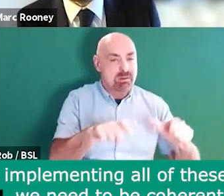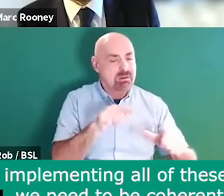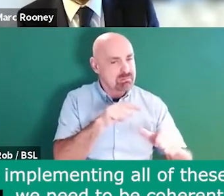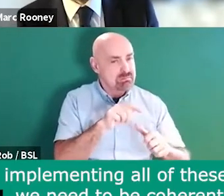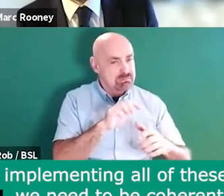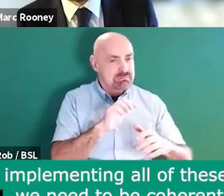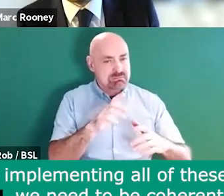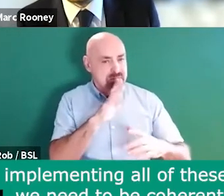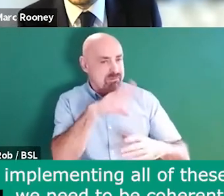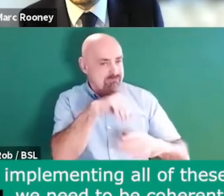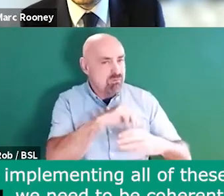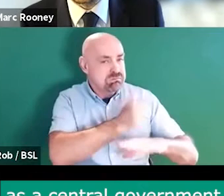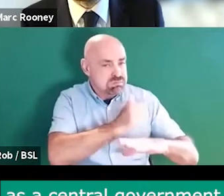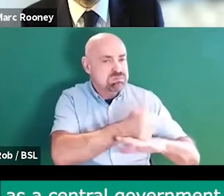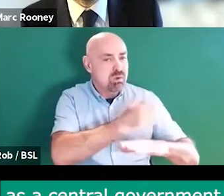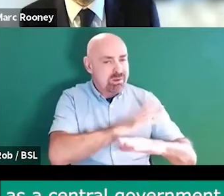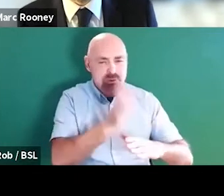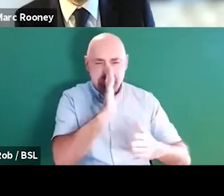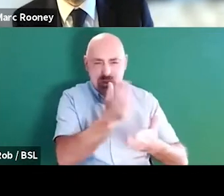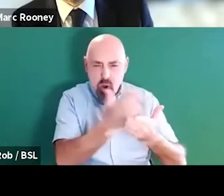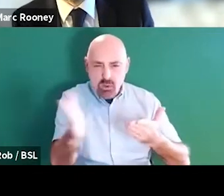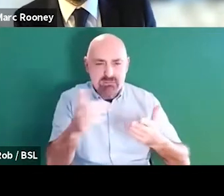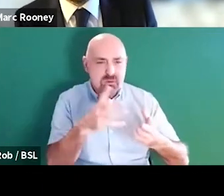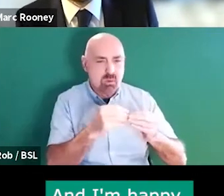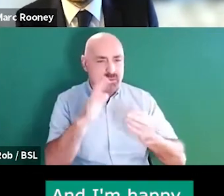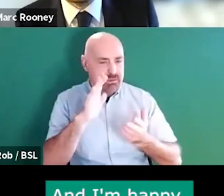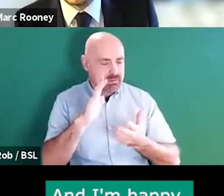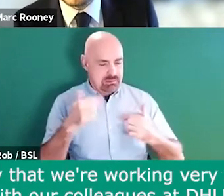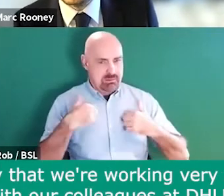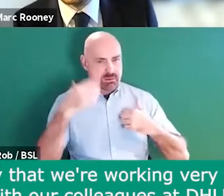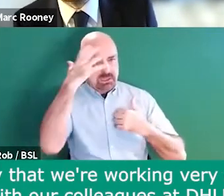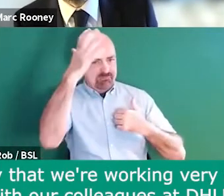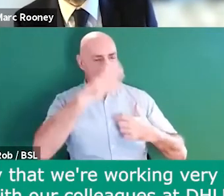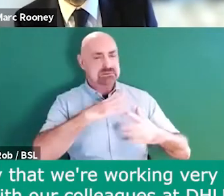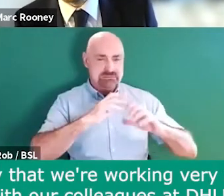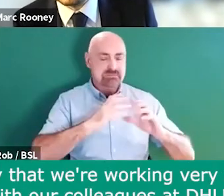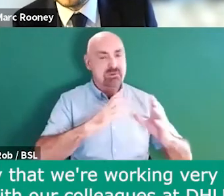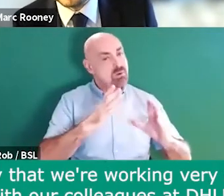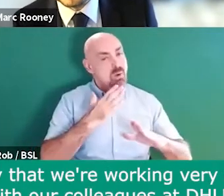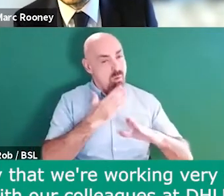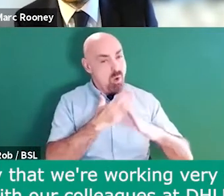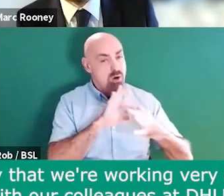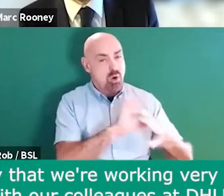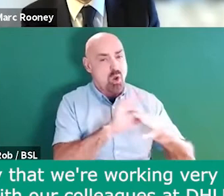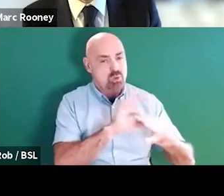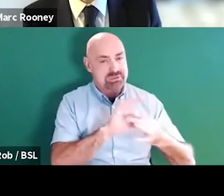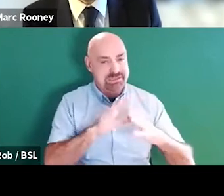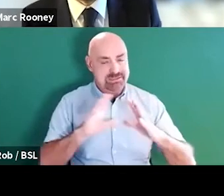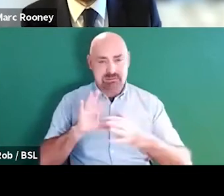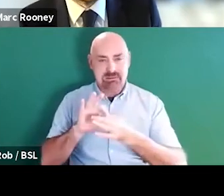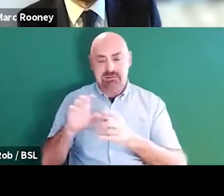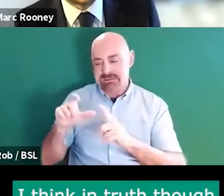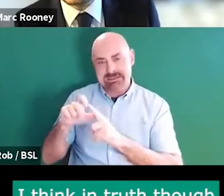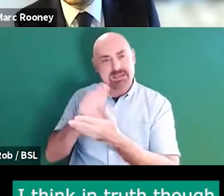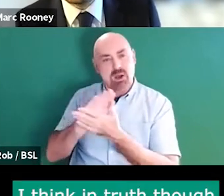all of these things, we need to be coherent out of central government. And I'm happy to say that we're working very closely with our colleagues at